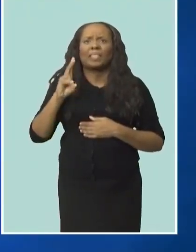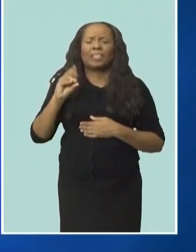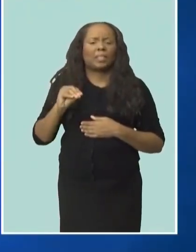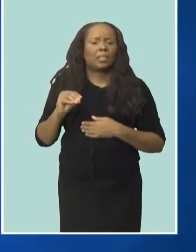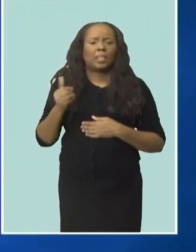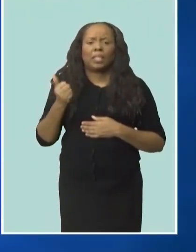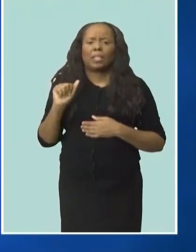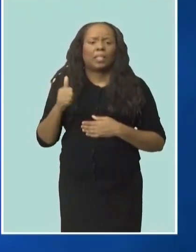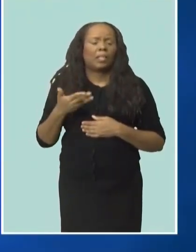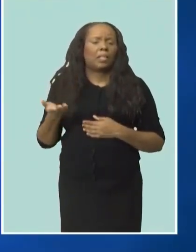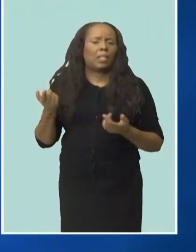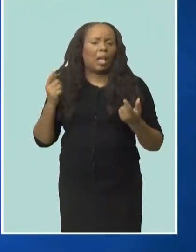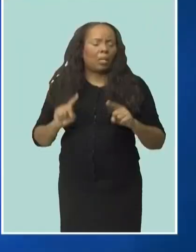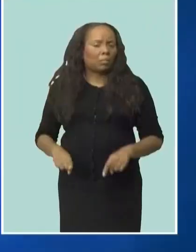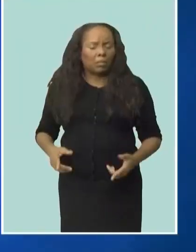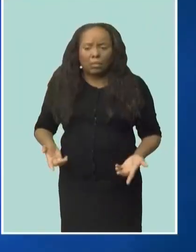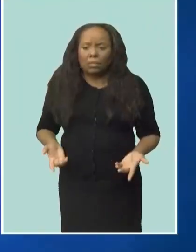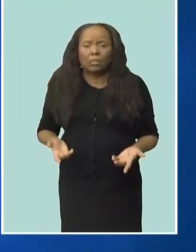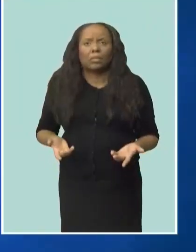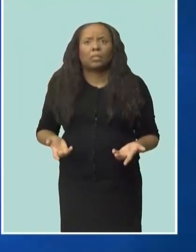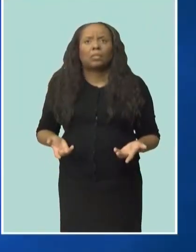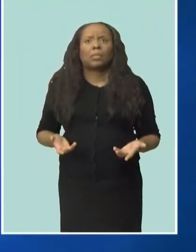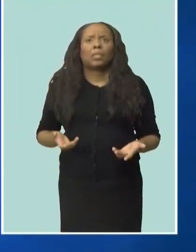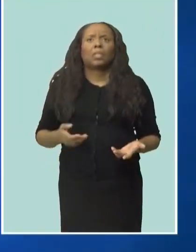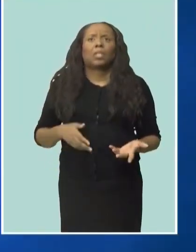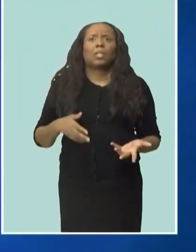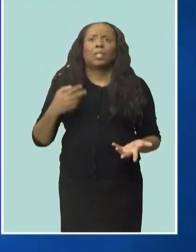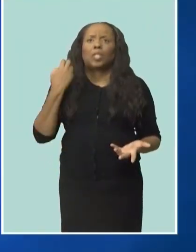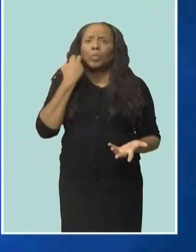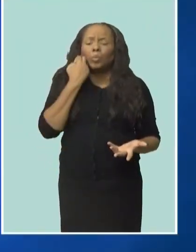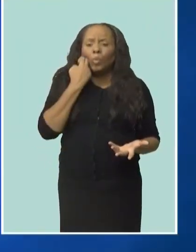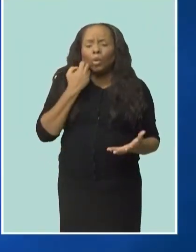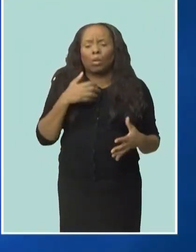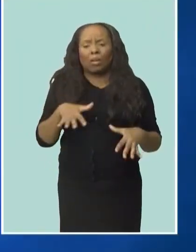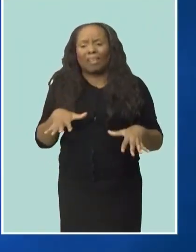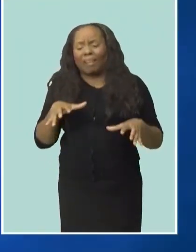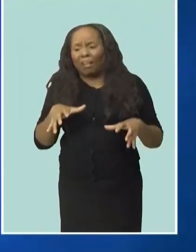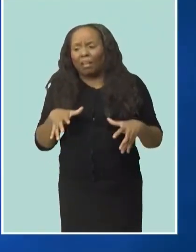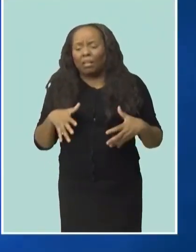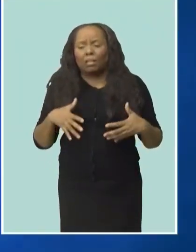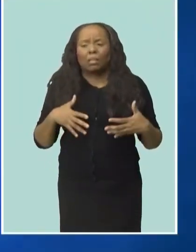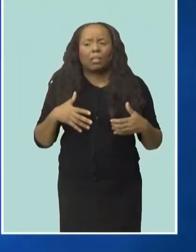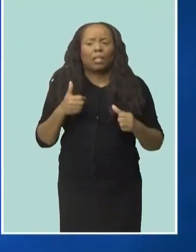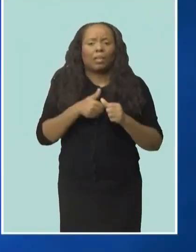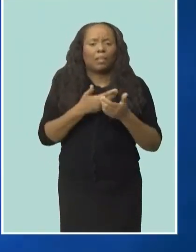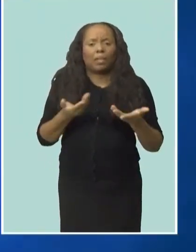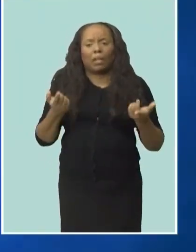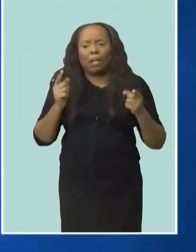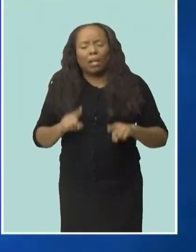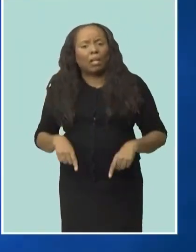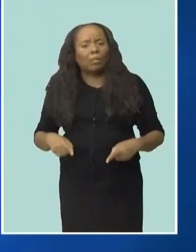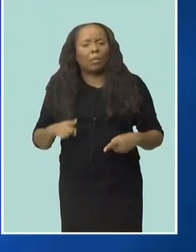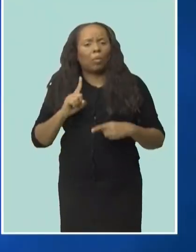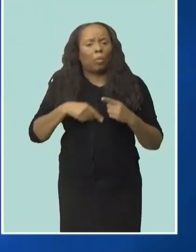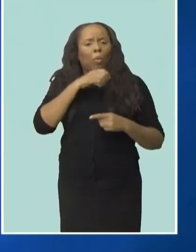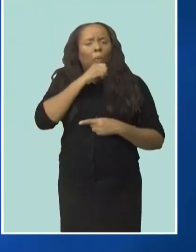anything like that happen to you, bones, cramp, all this sort of things happen to you when you get a certain